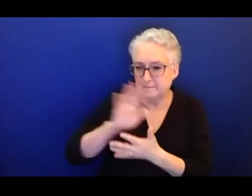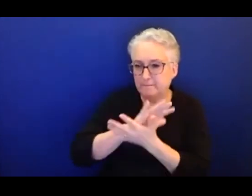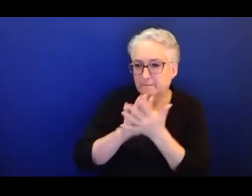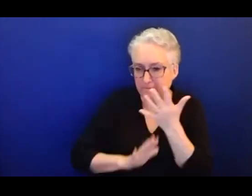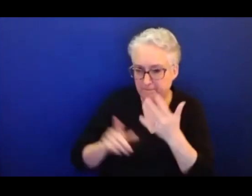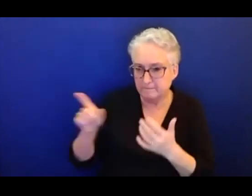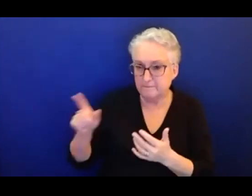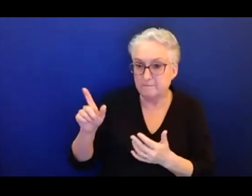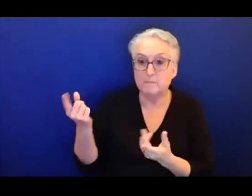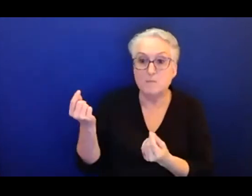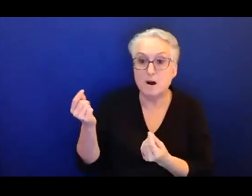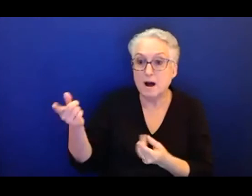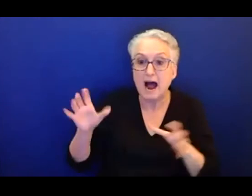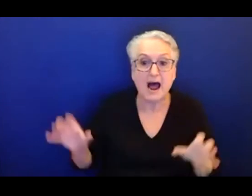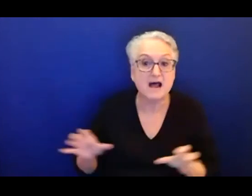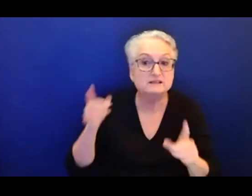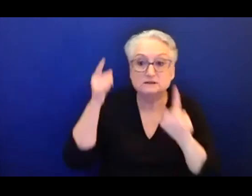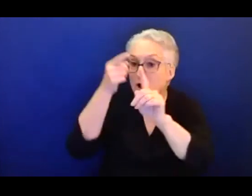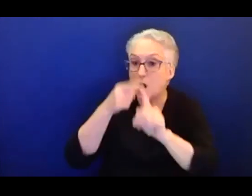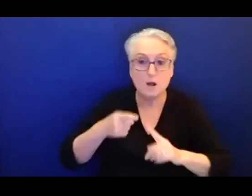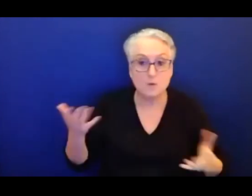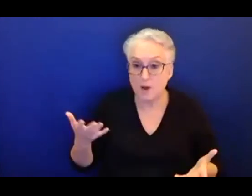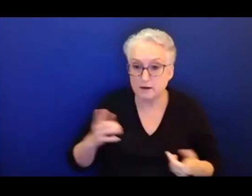provide decent housing and a suitable living environment for low to